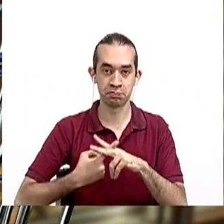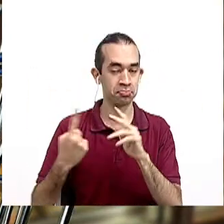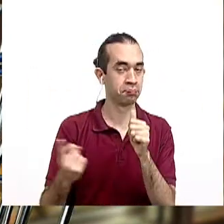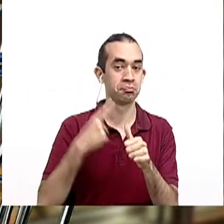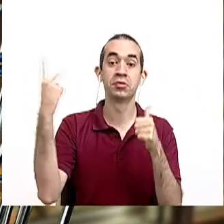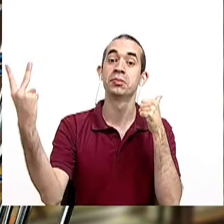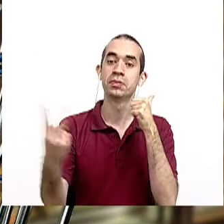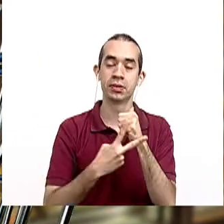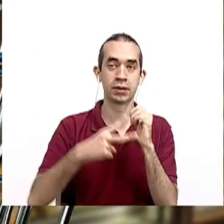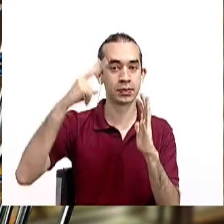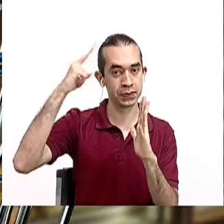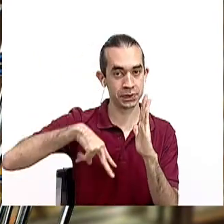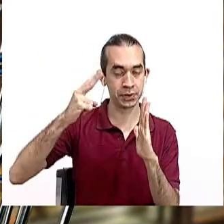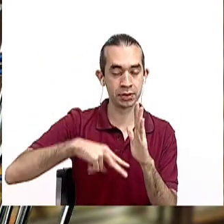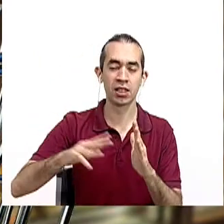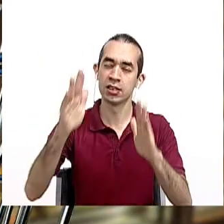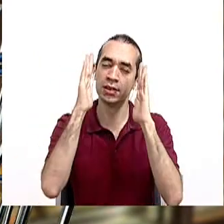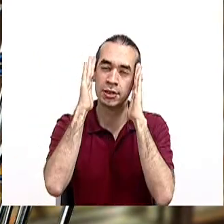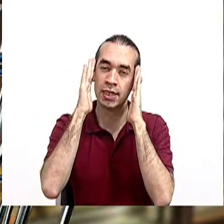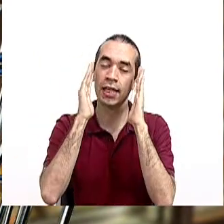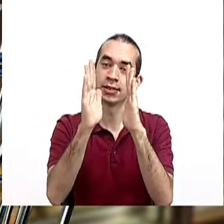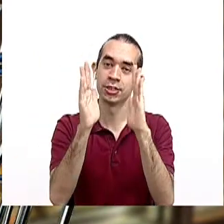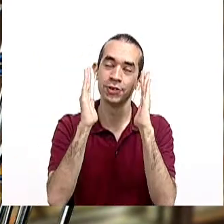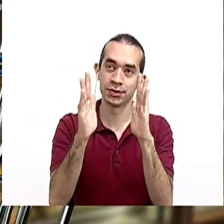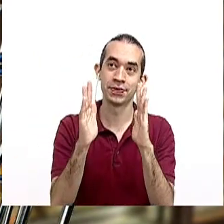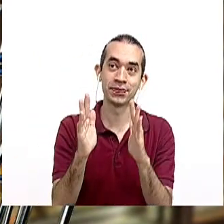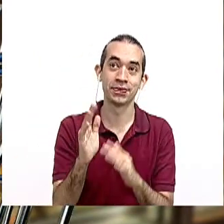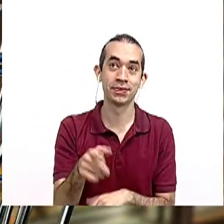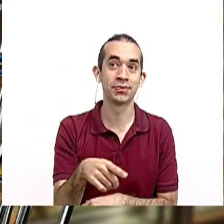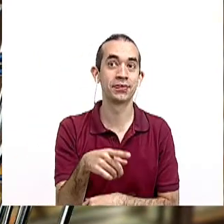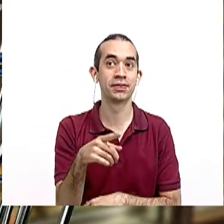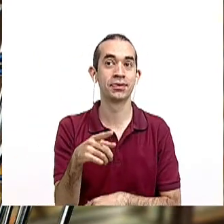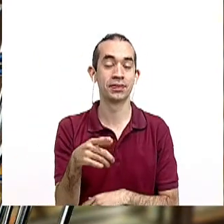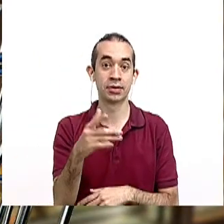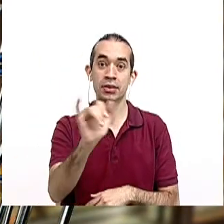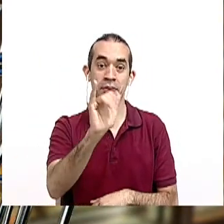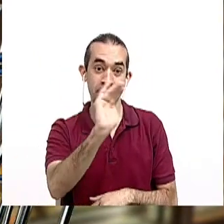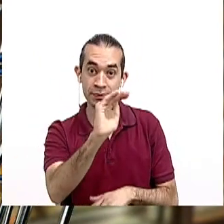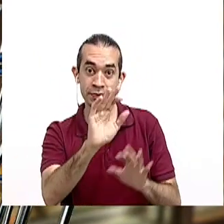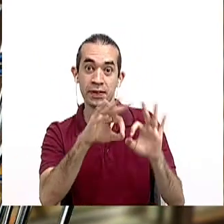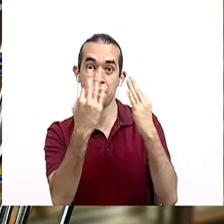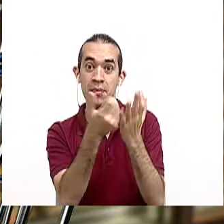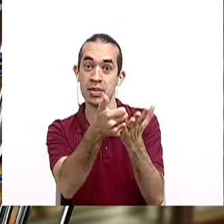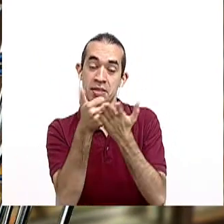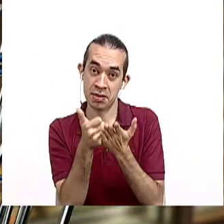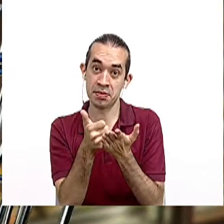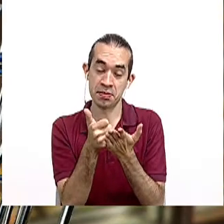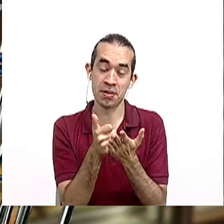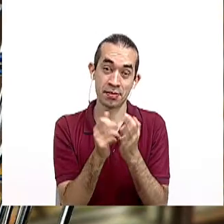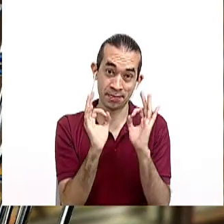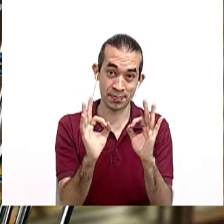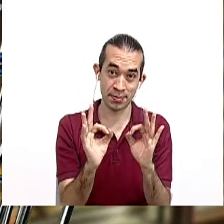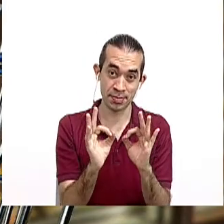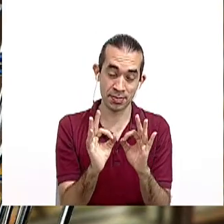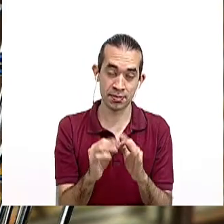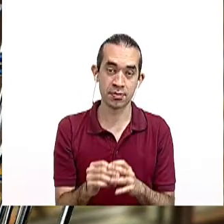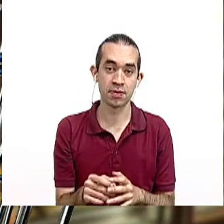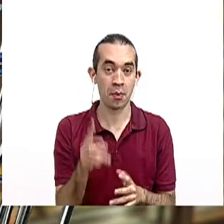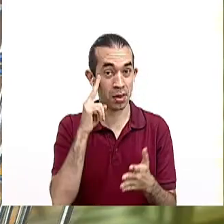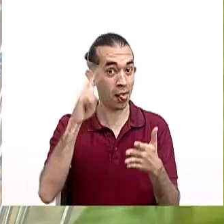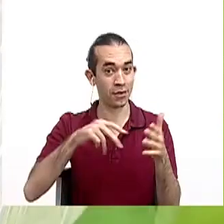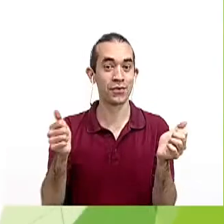time. Please pay a lot of attention and tell your family to help you or to help us, okay? Let's read